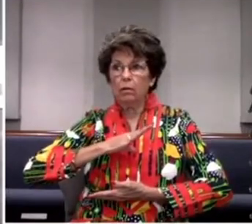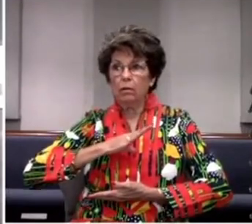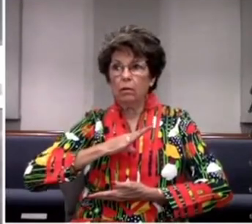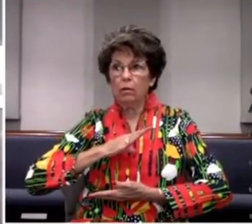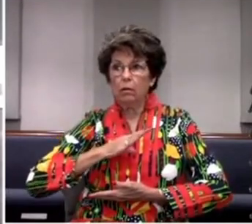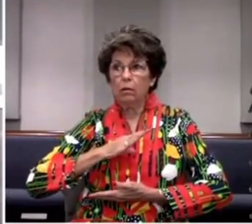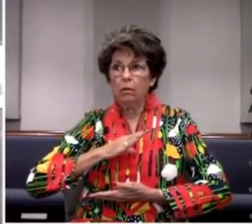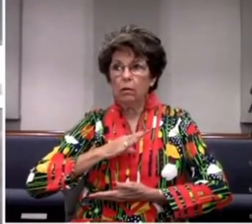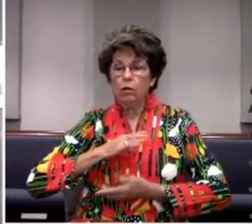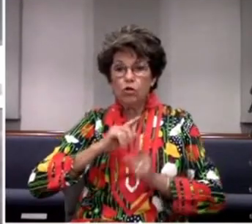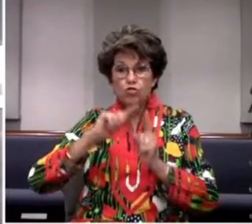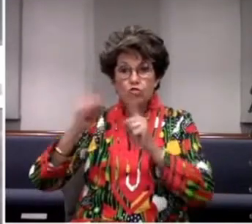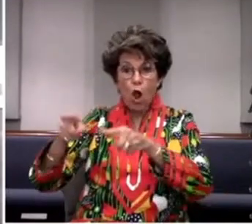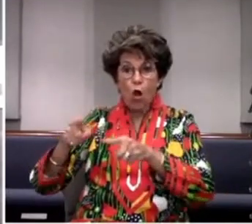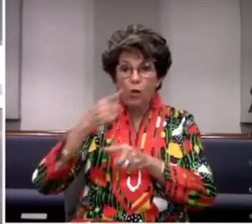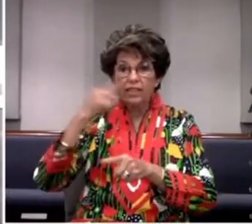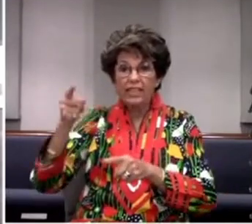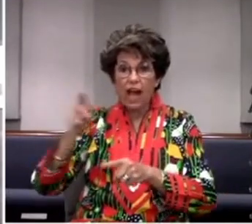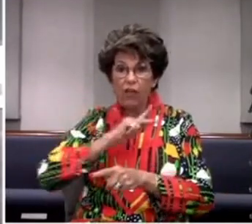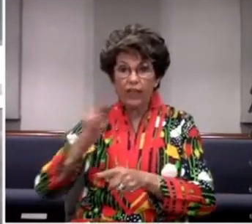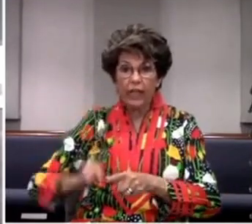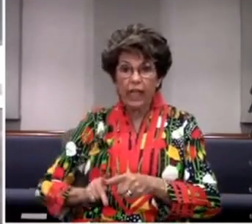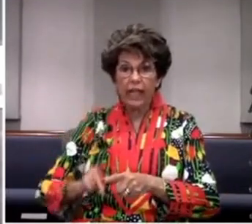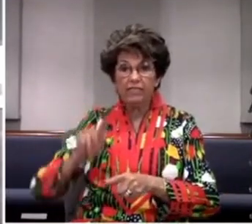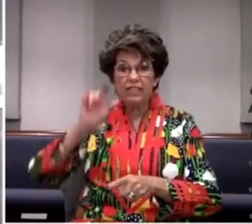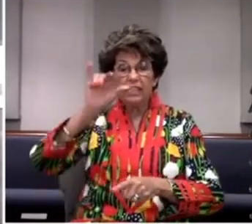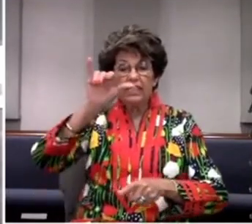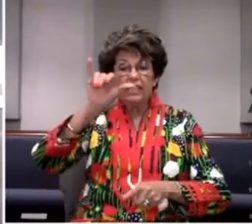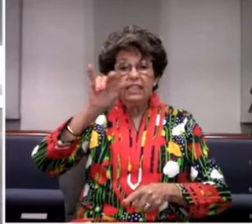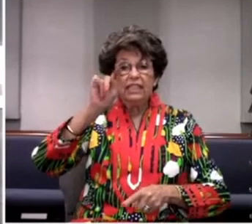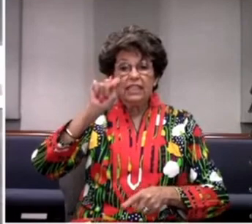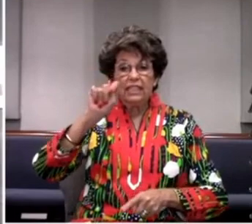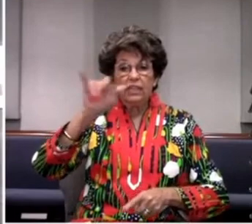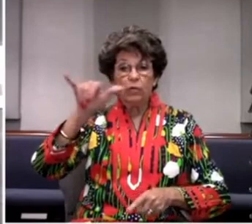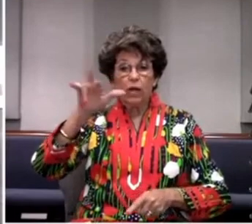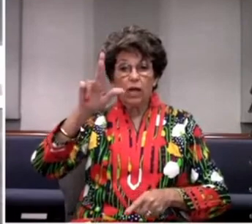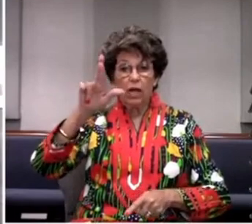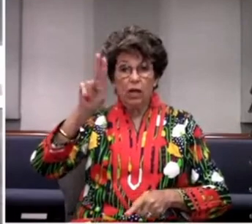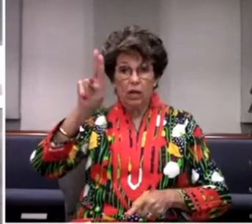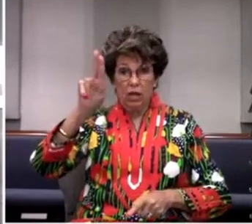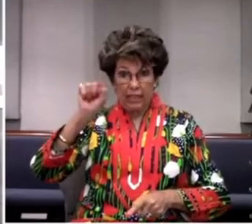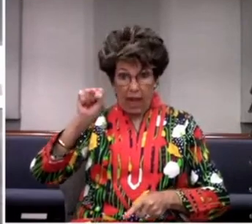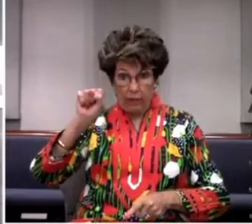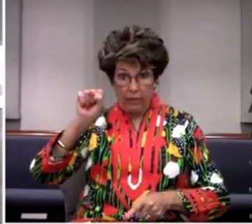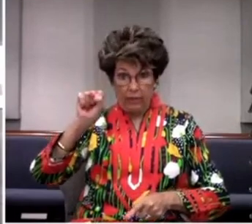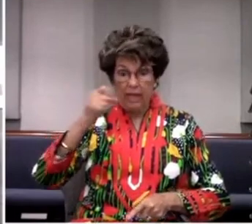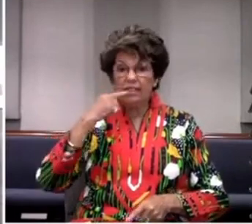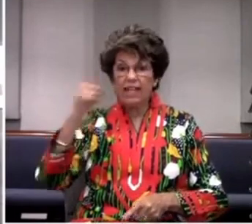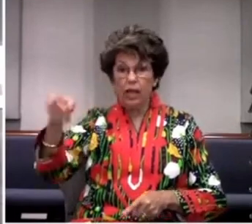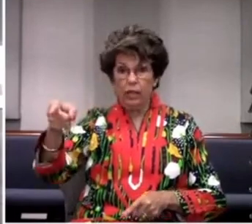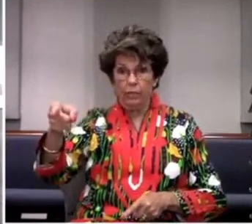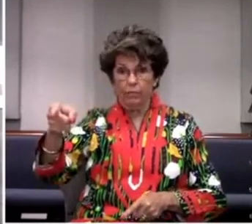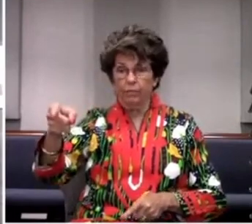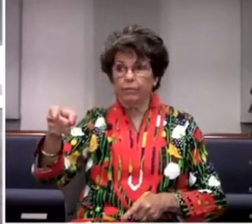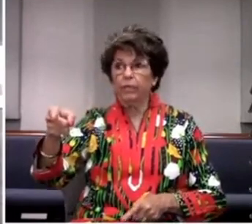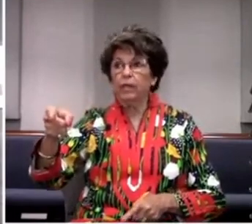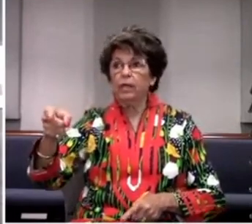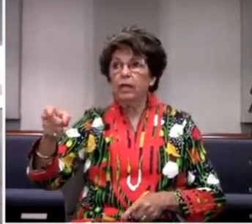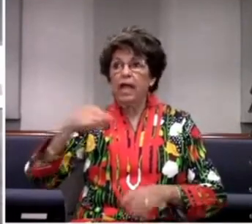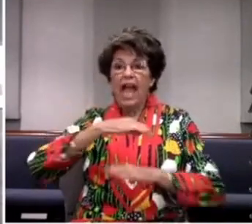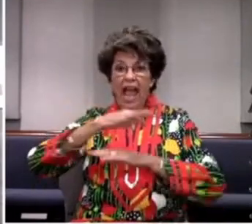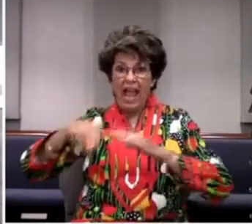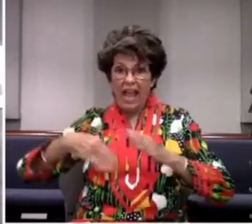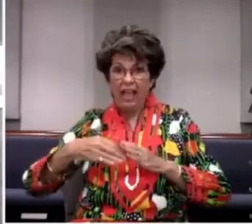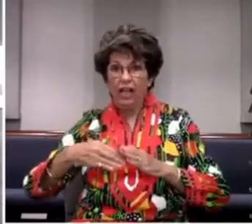Tyrus, and say unto him, Thus saith the Lord God. Now he's addressing not just the king, but the demonic spirit